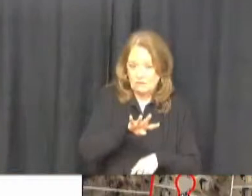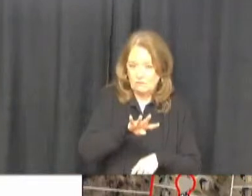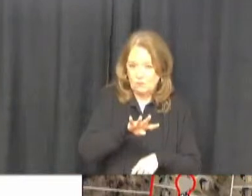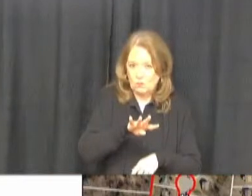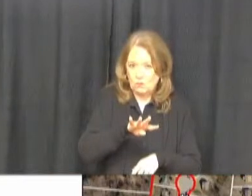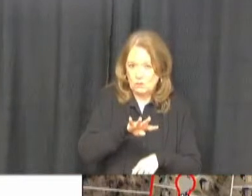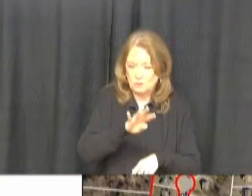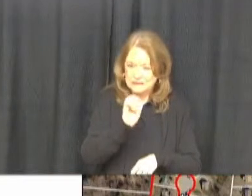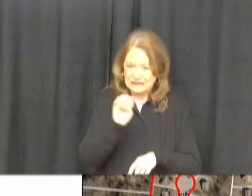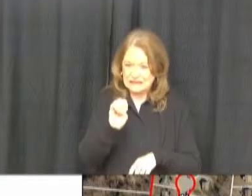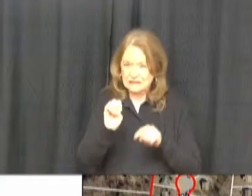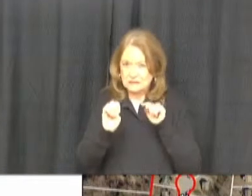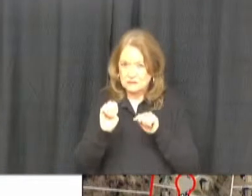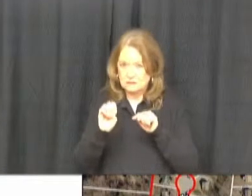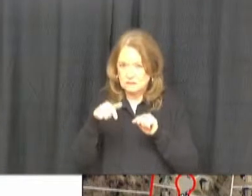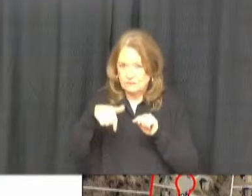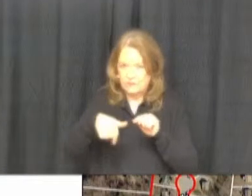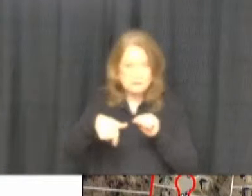the east of this.